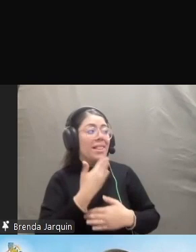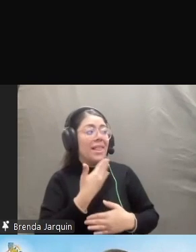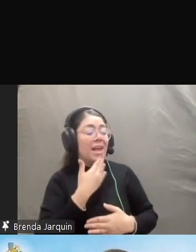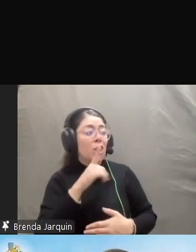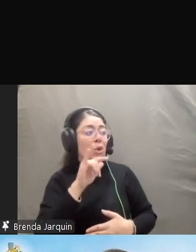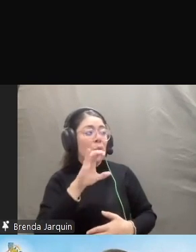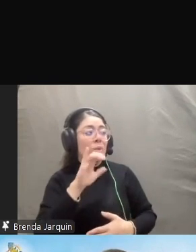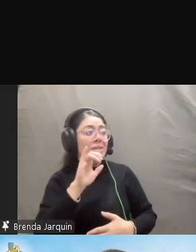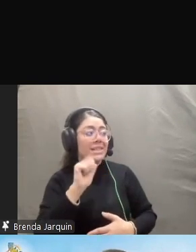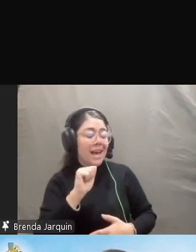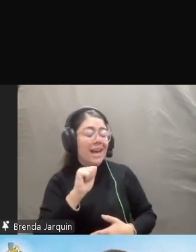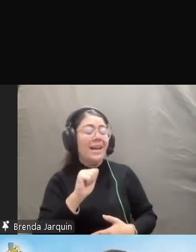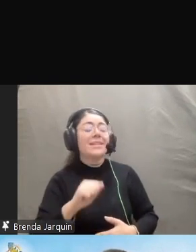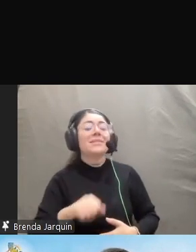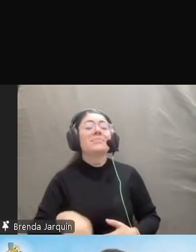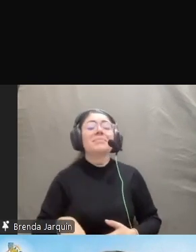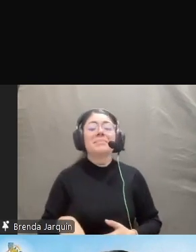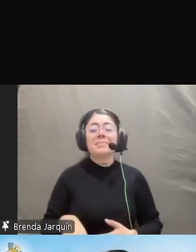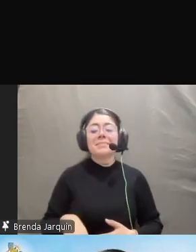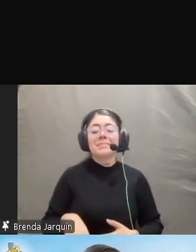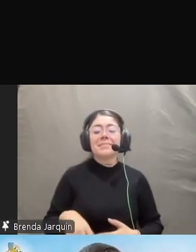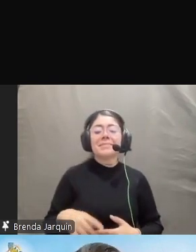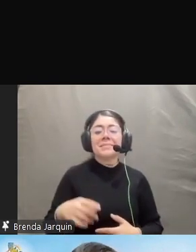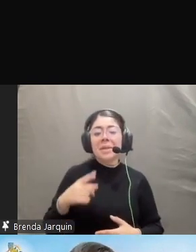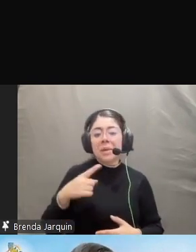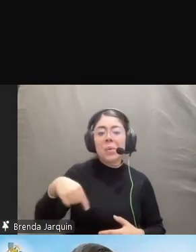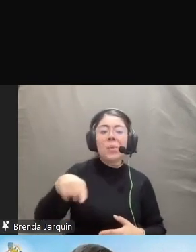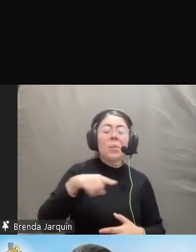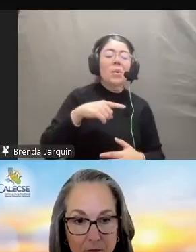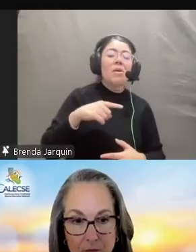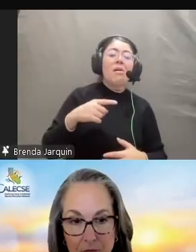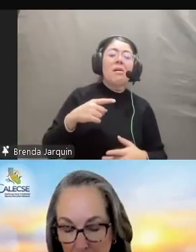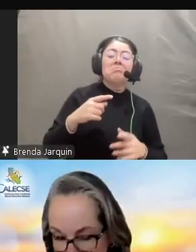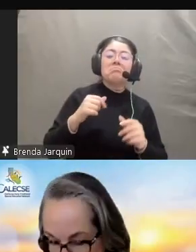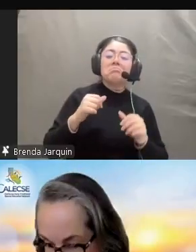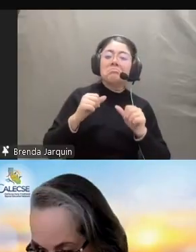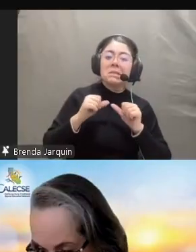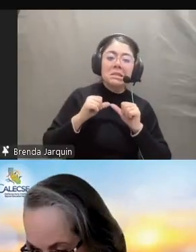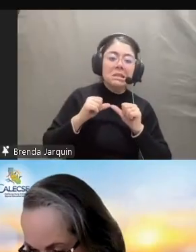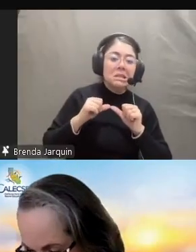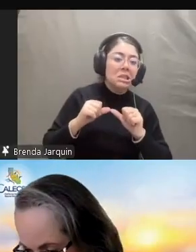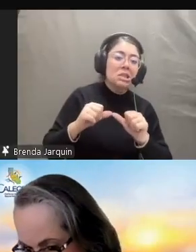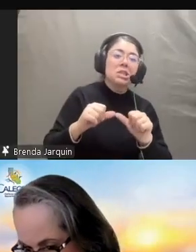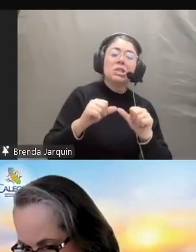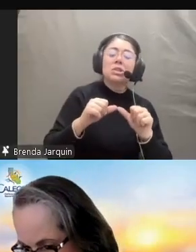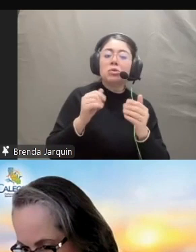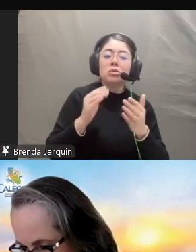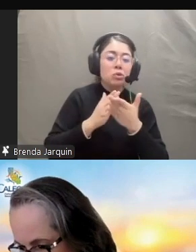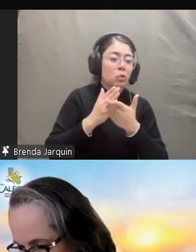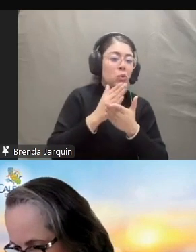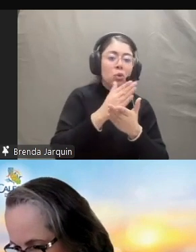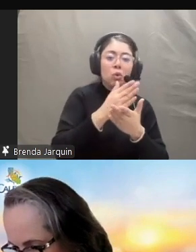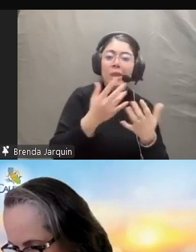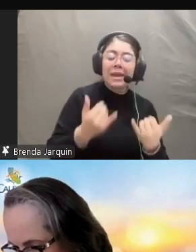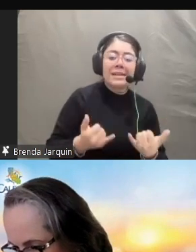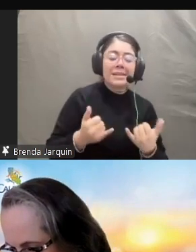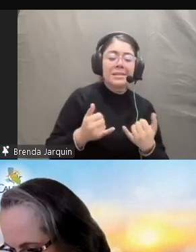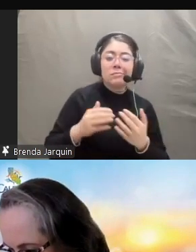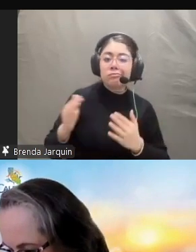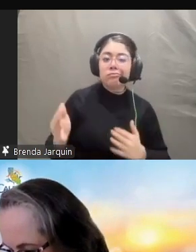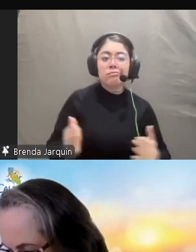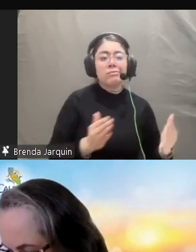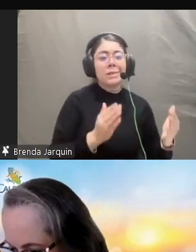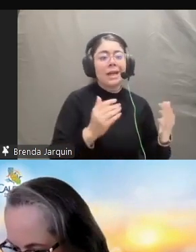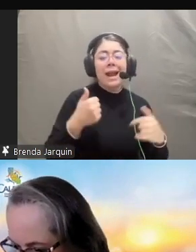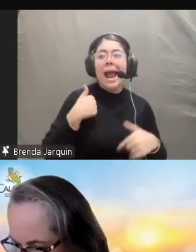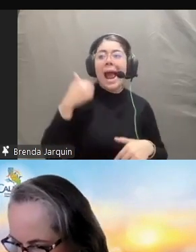through this process, it may feel a little bit overwhelming. And, we keep speaking to our model in San Diego, and